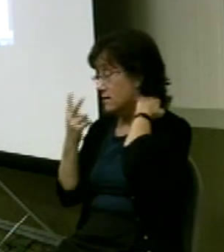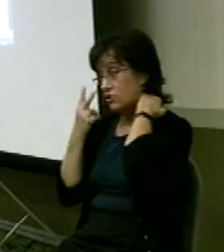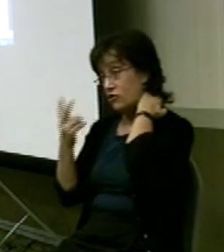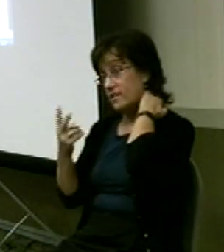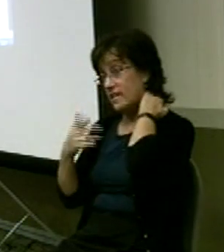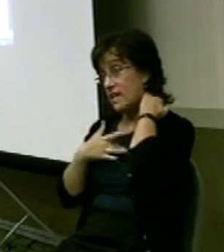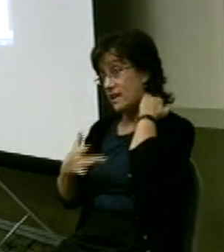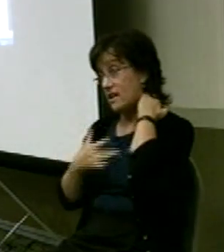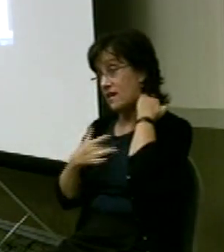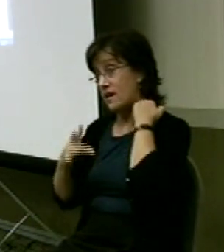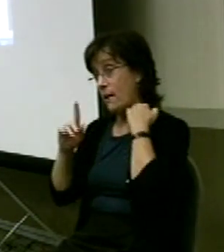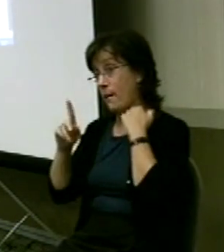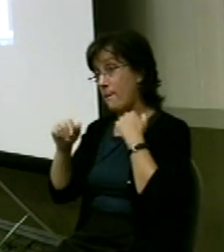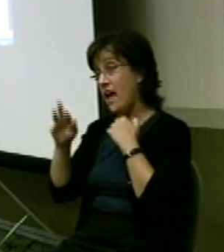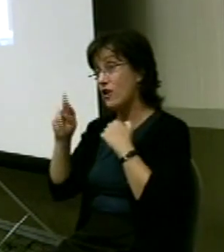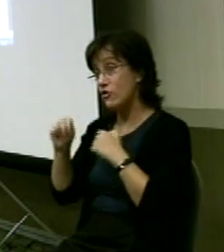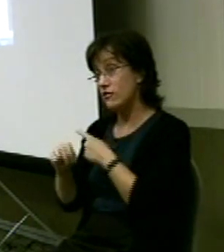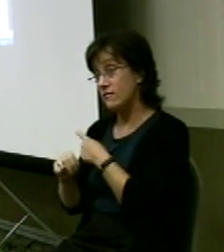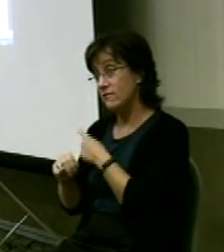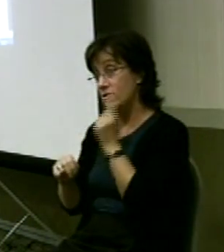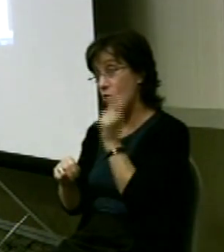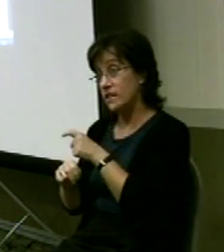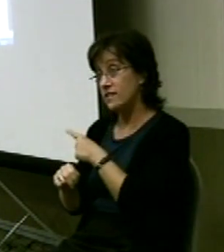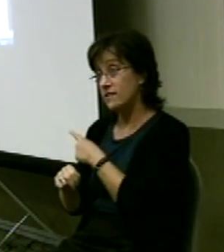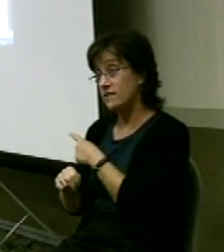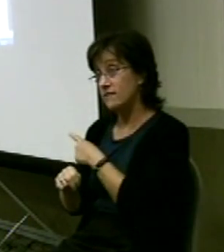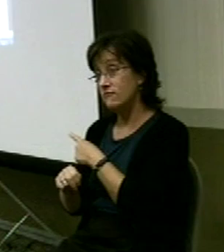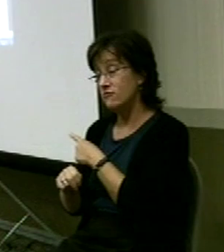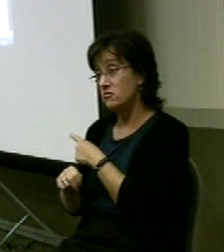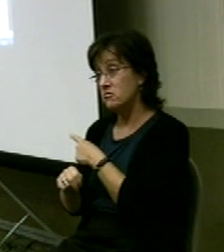Do you see a pattern here? Do you see a pattern?